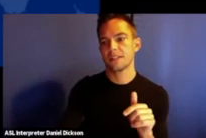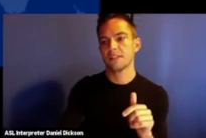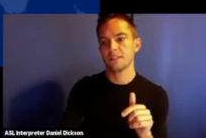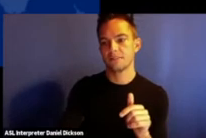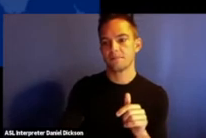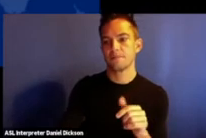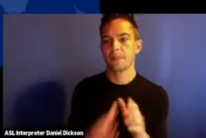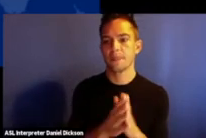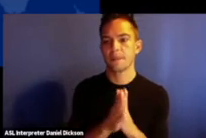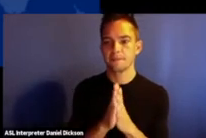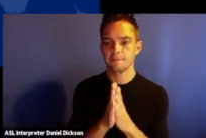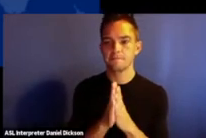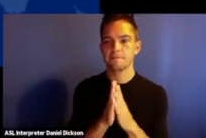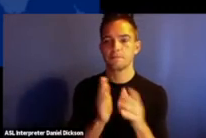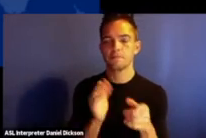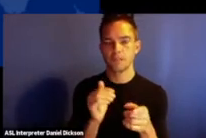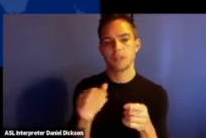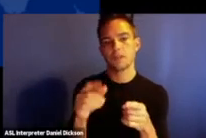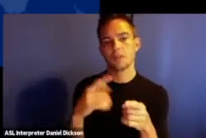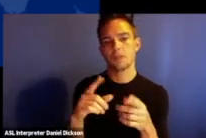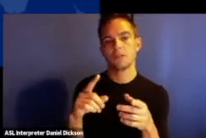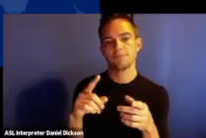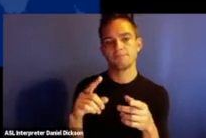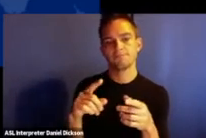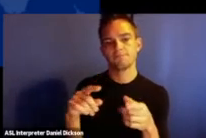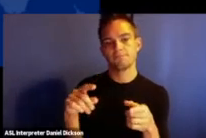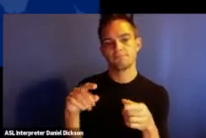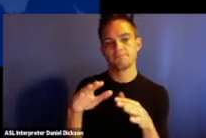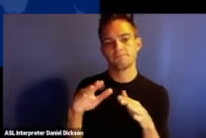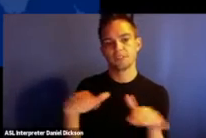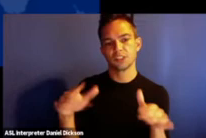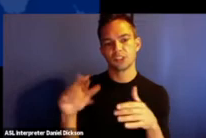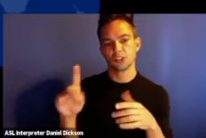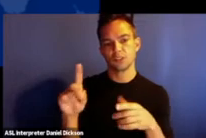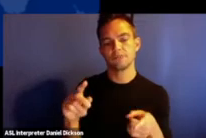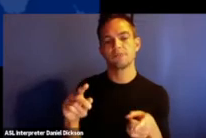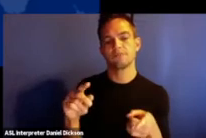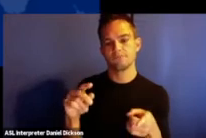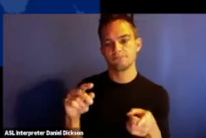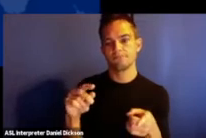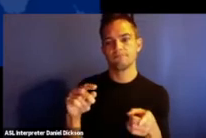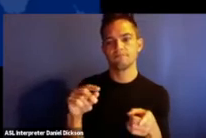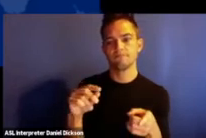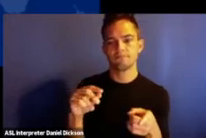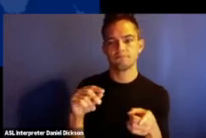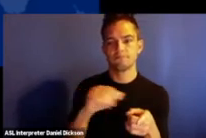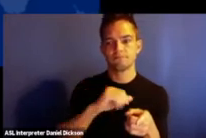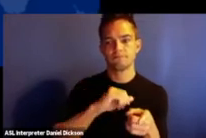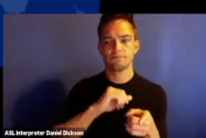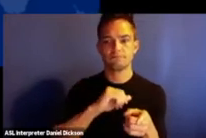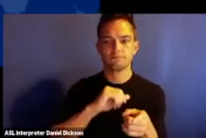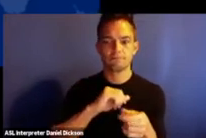with childhood. For anybody that's had kids, y'all know basically in a general, everything's about